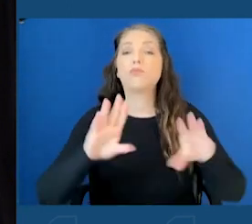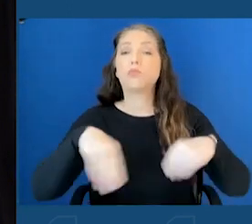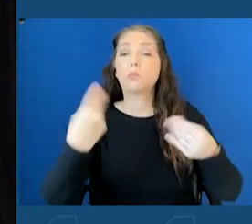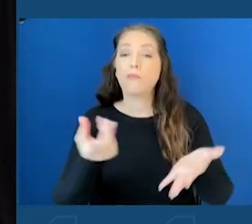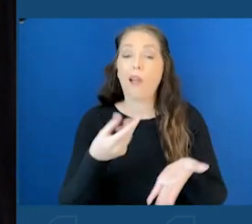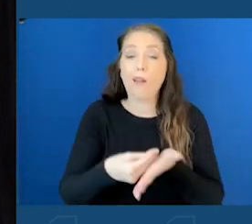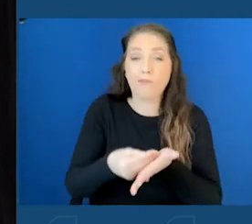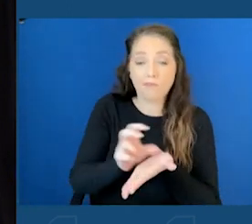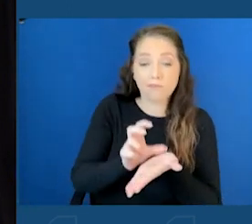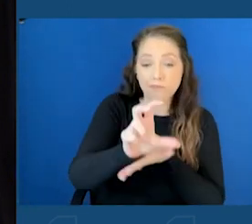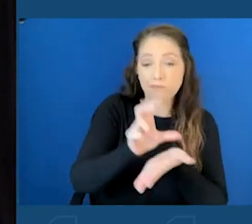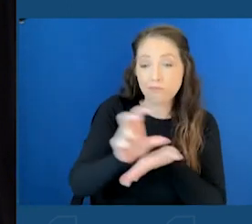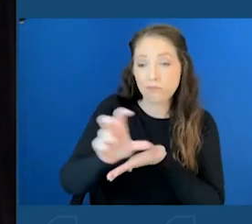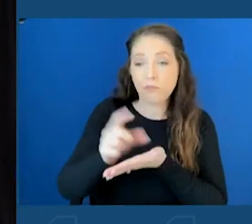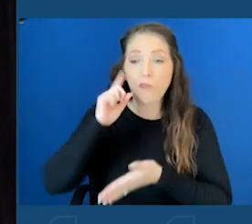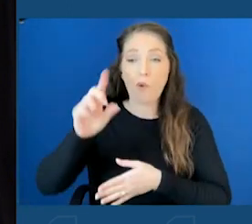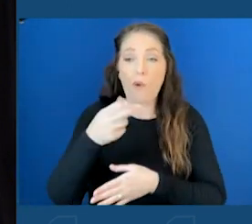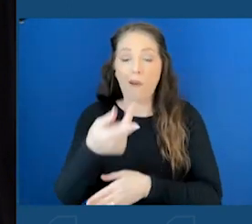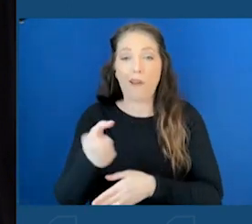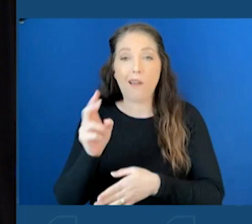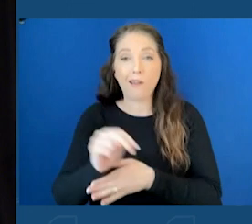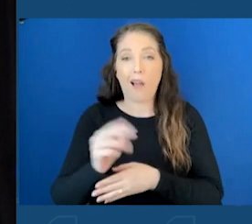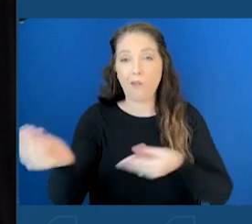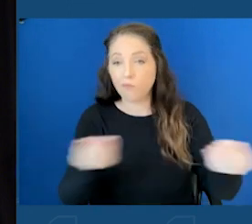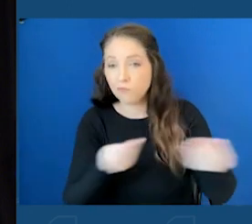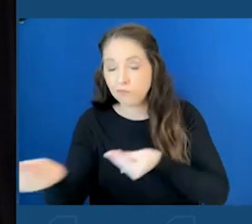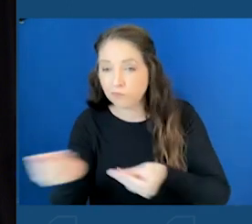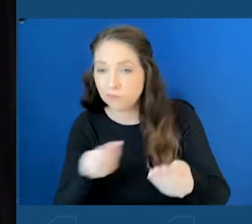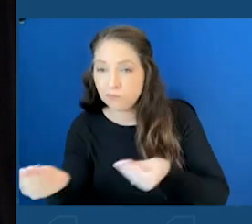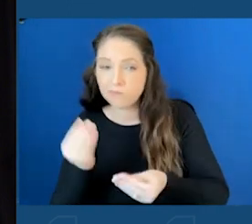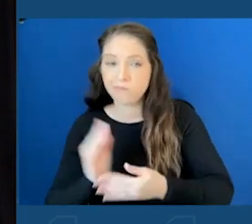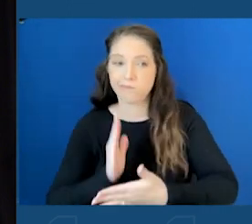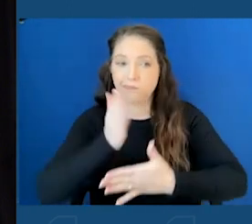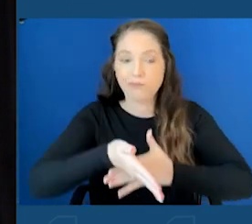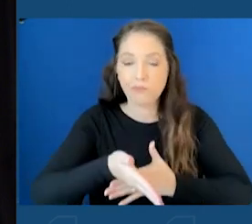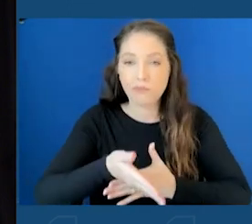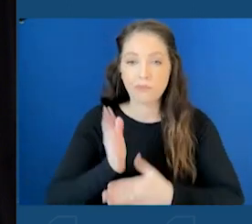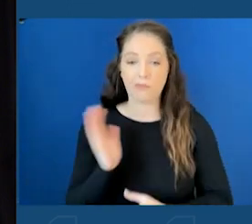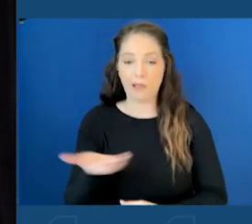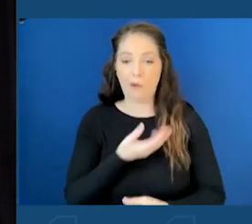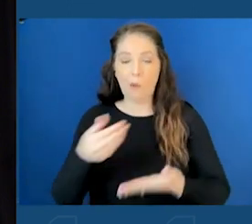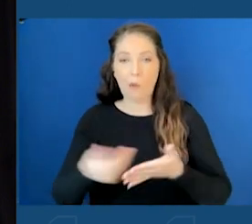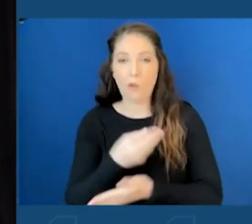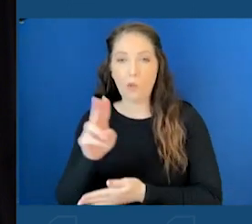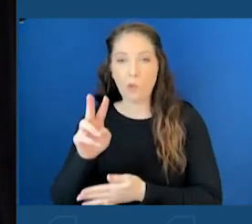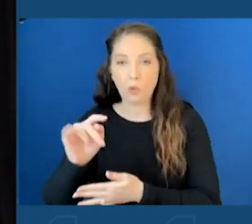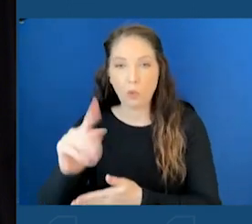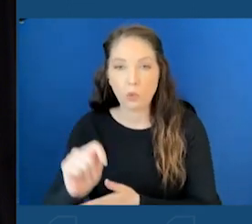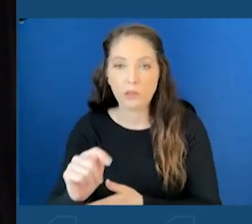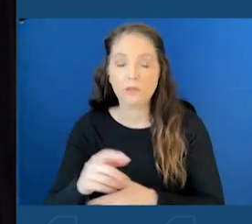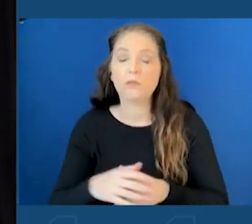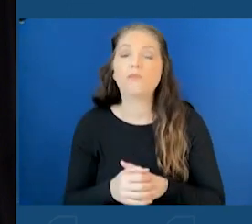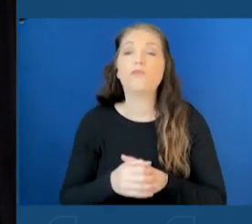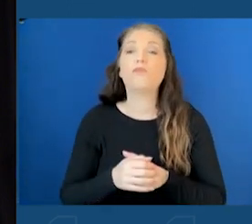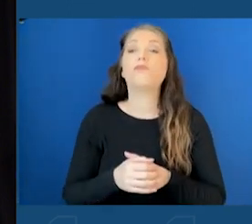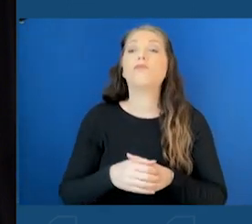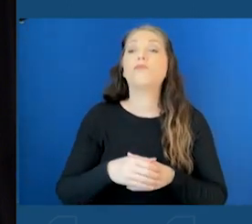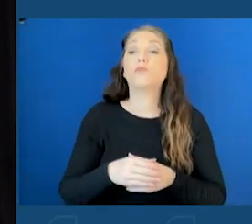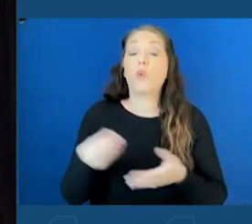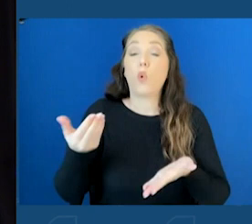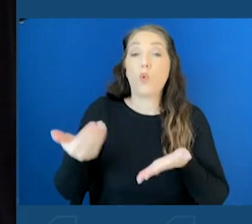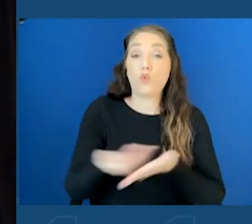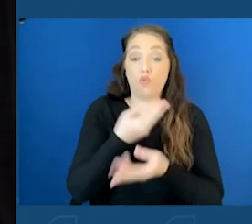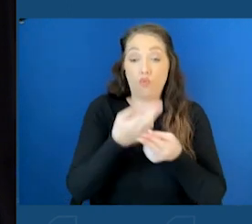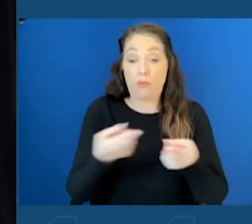gun trafficking initiatives, our gun trafficking interdiction unit, pledged new resources for the New York State